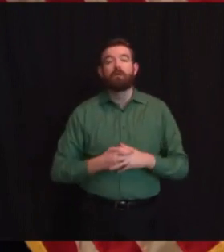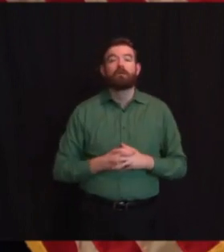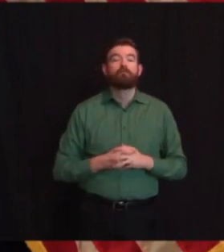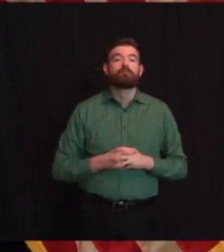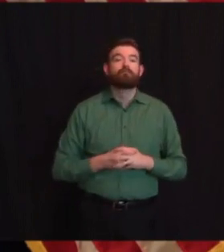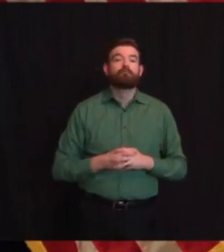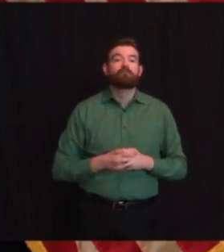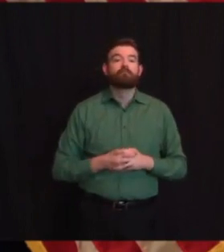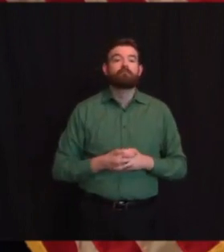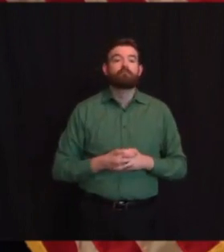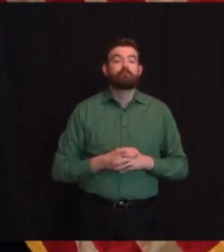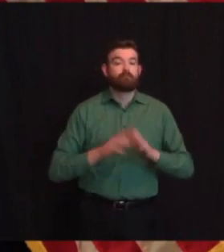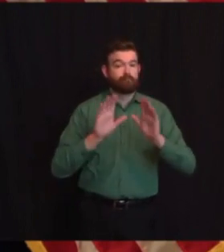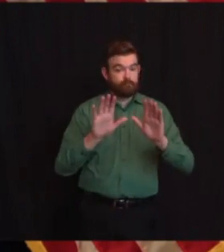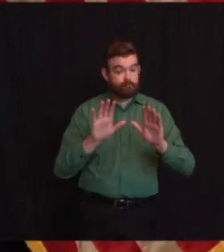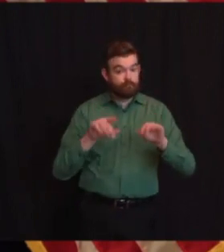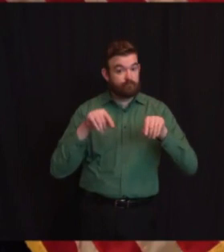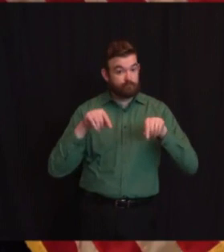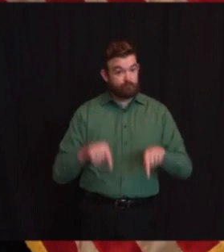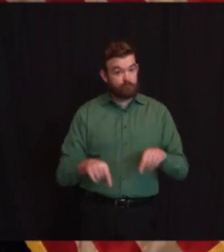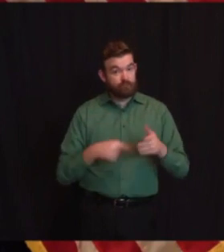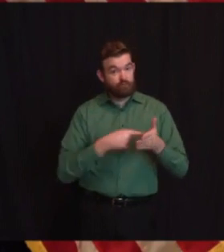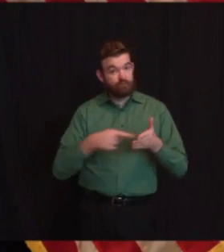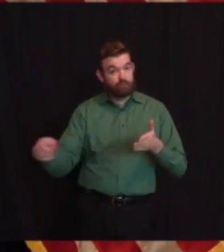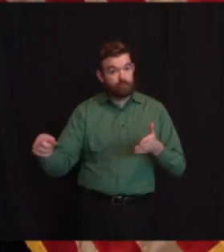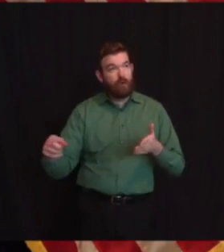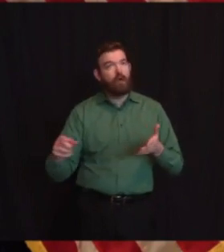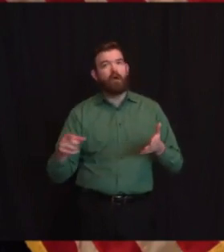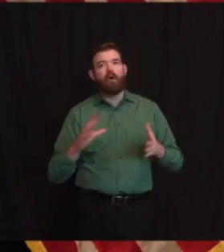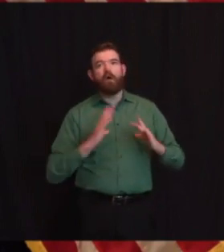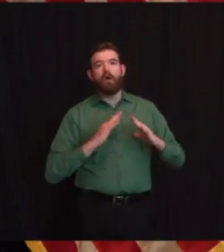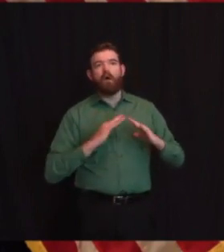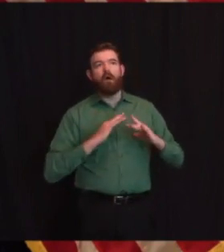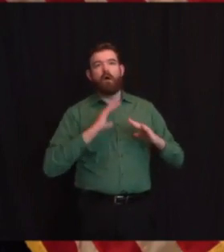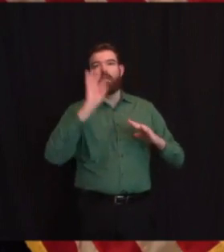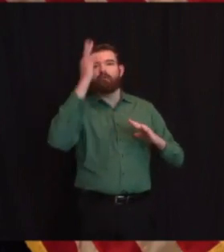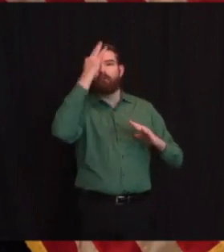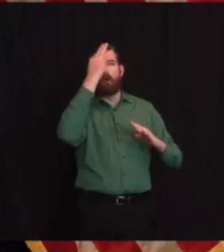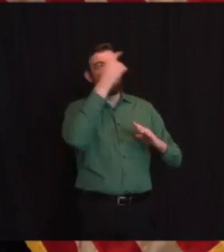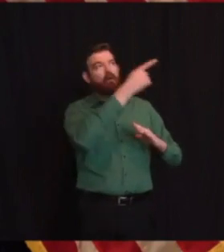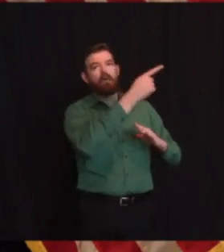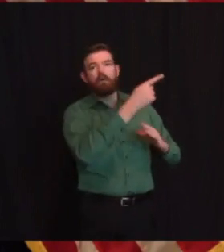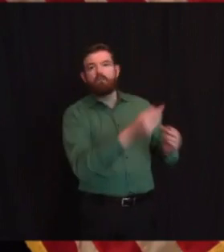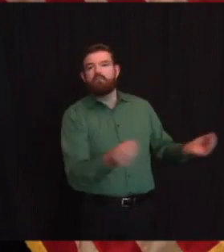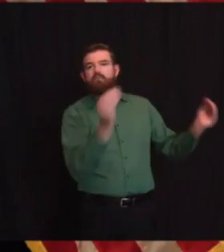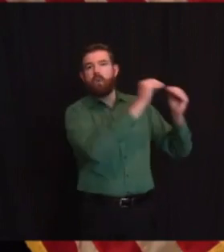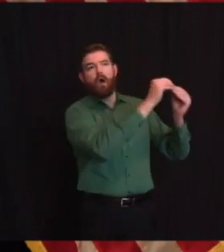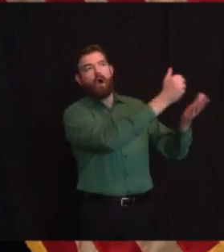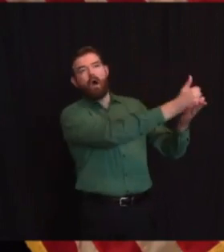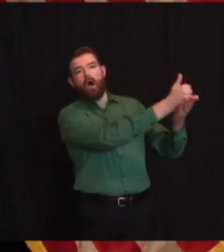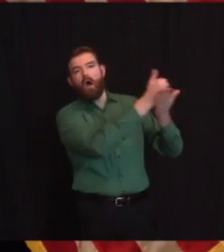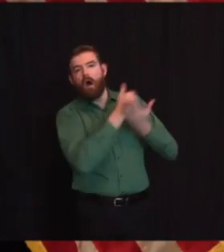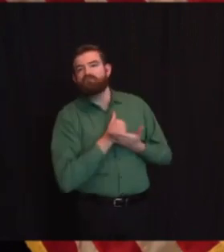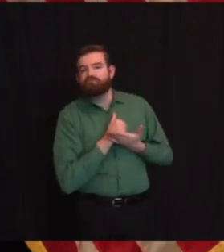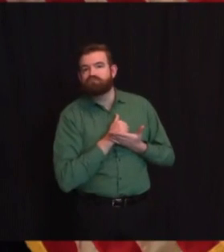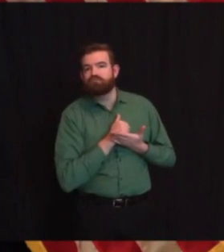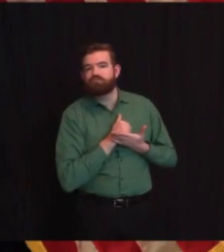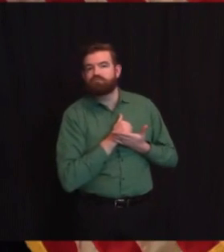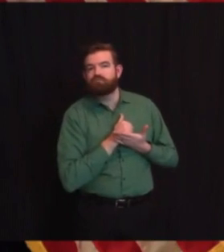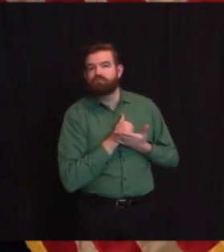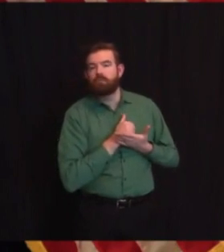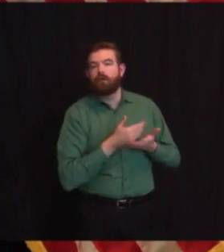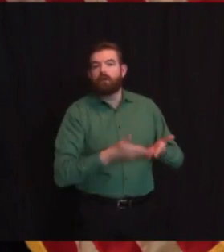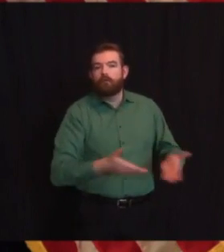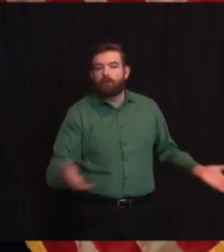week in terms of federal assistance, enormous amount of supplies to help us more aggressively